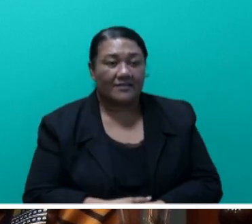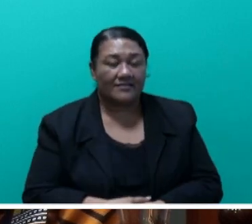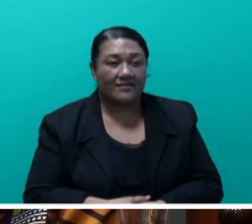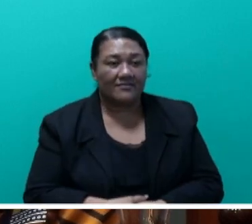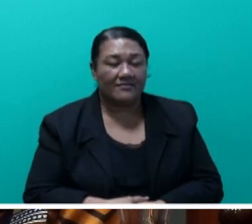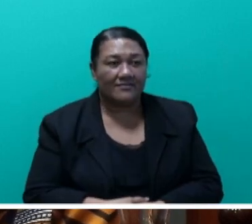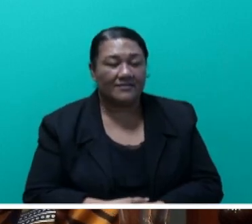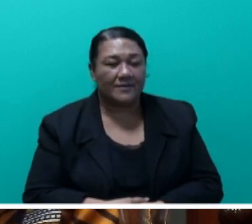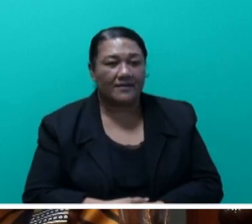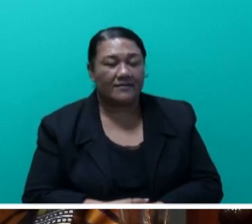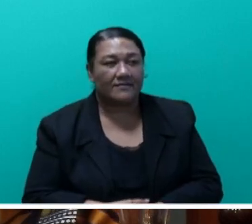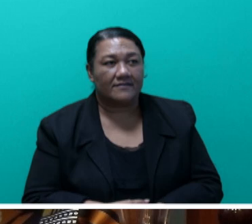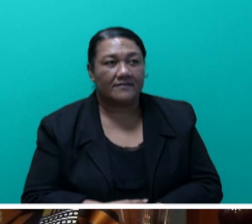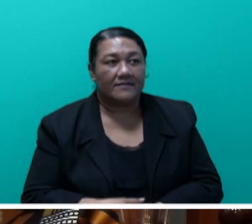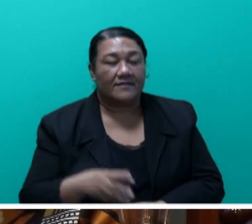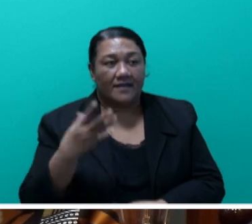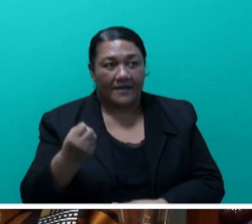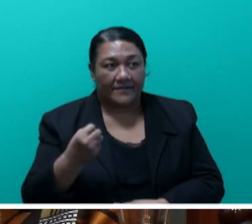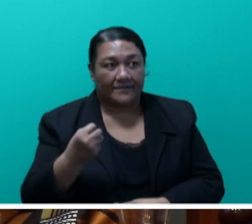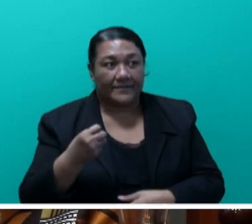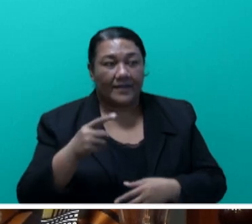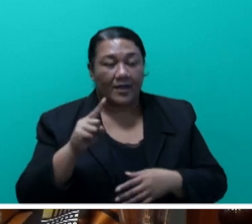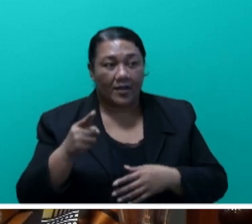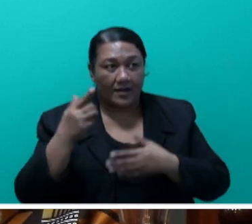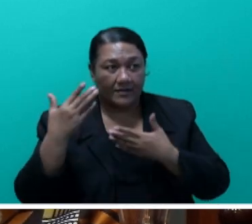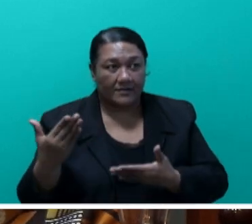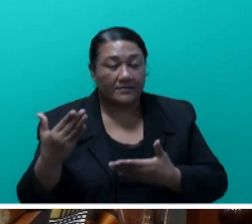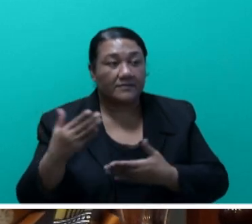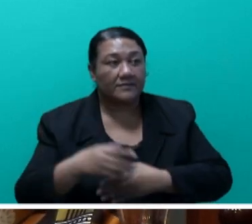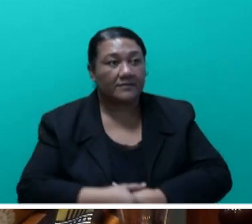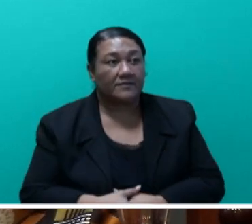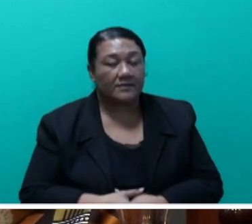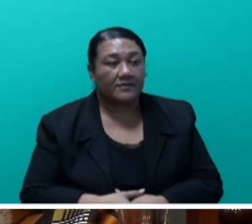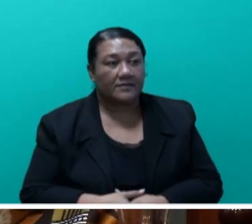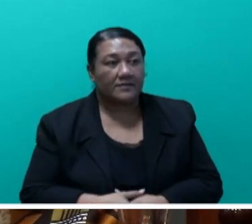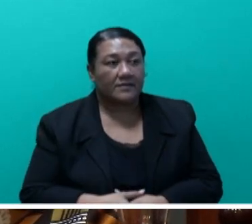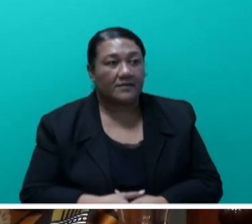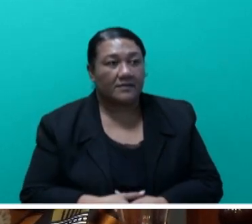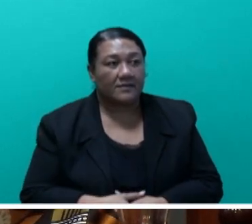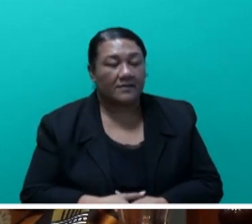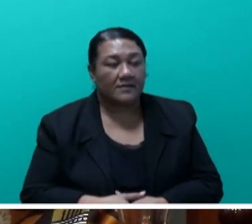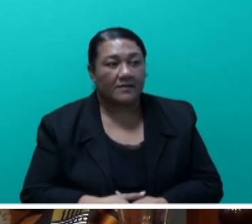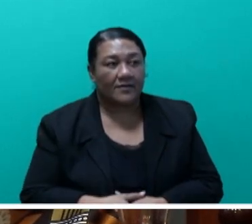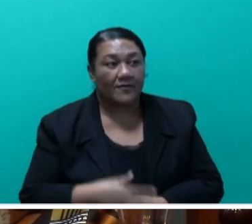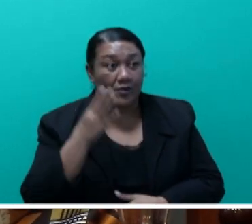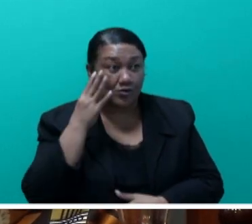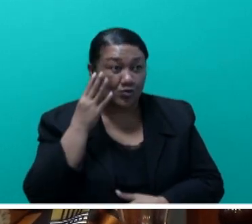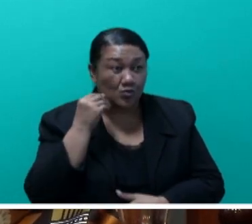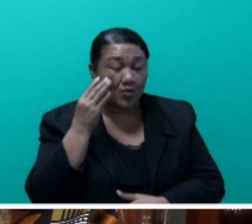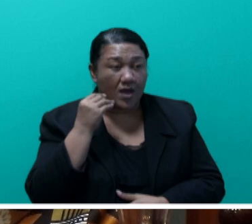arm of SRIF. If they can do that, Honorable Speaker, I believe we can do 3.5 million tons of sugar